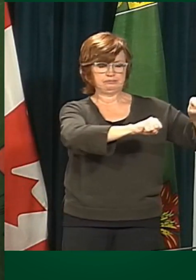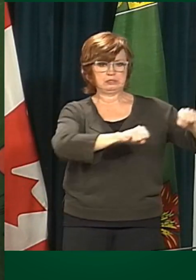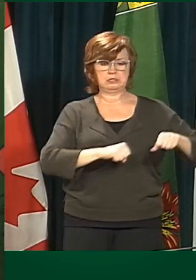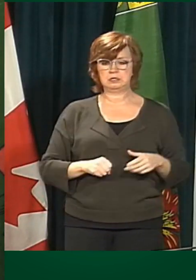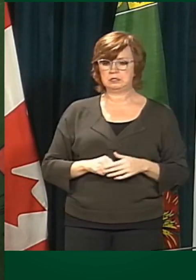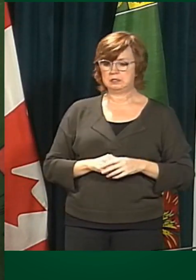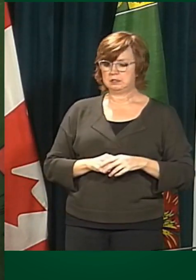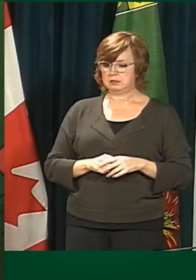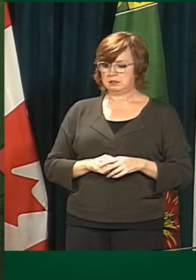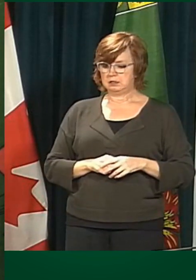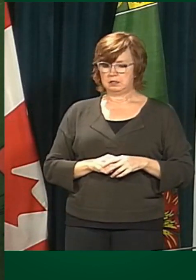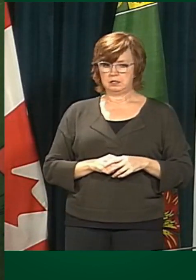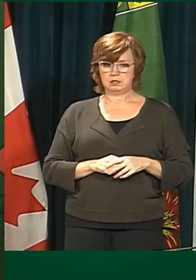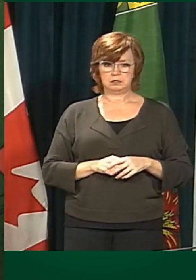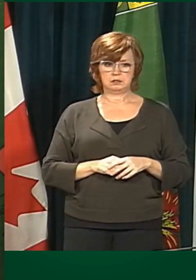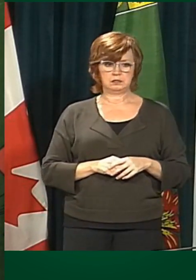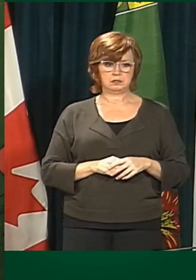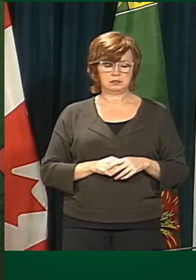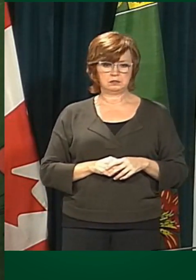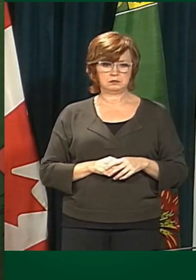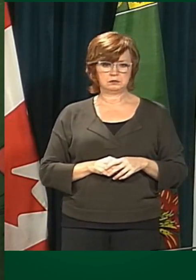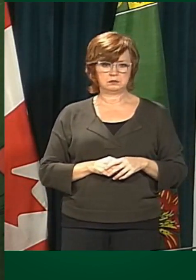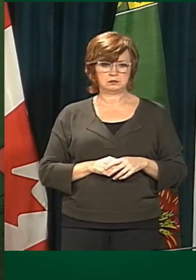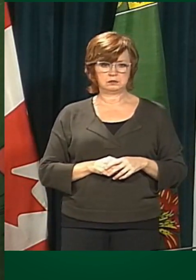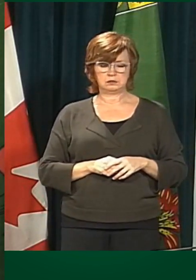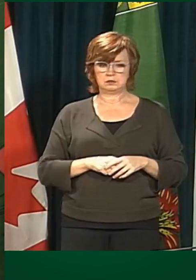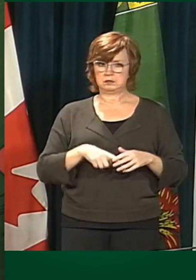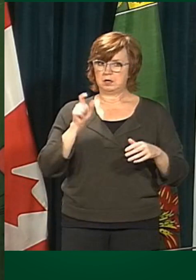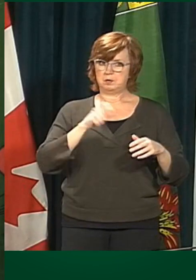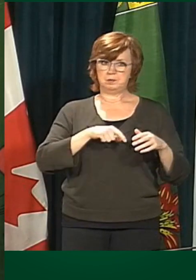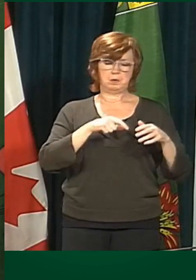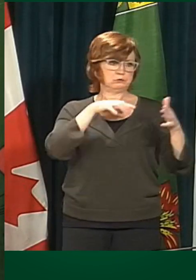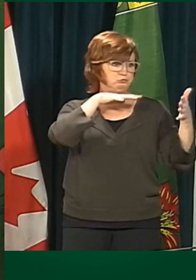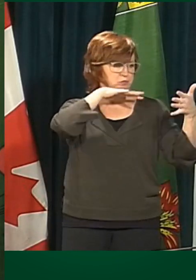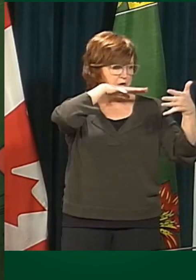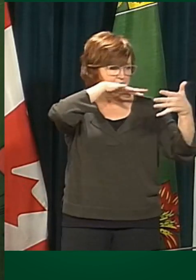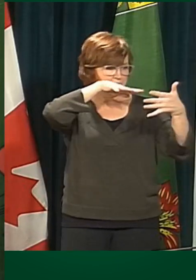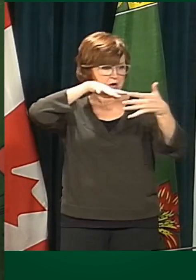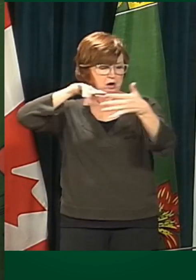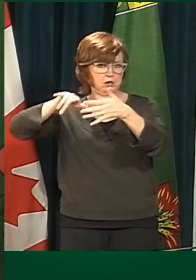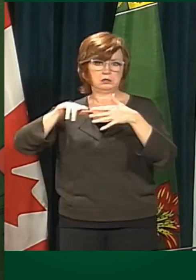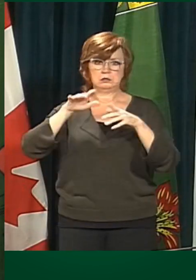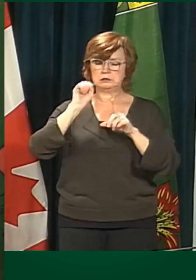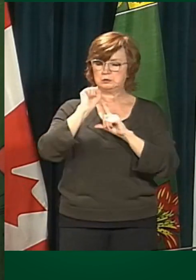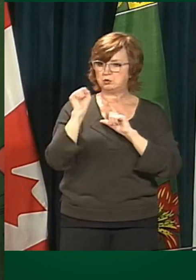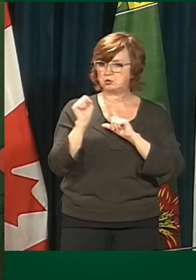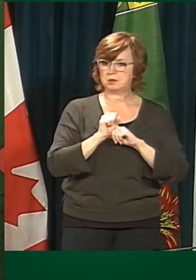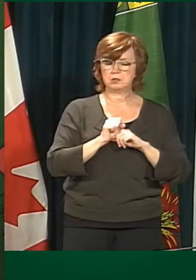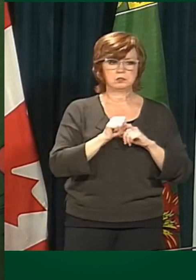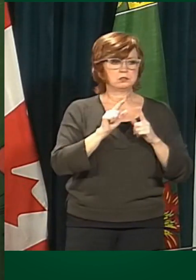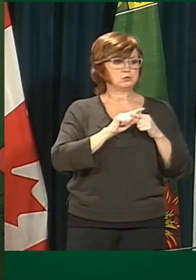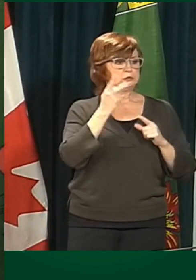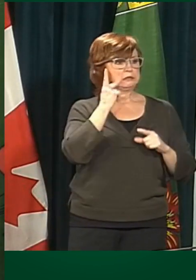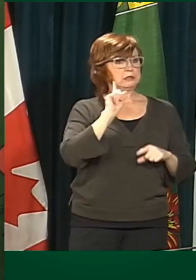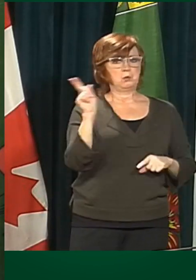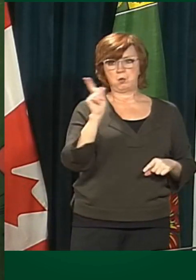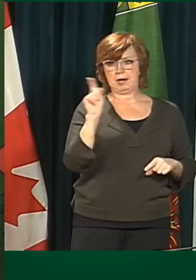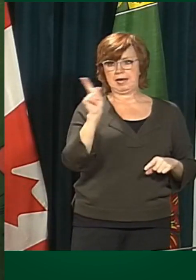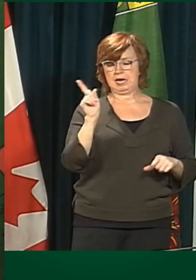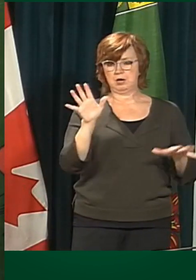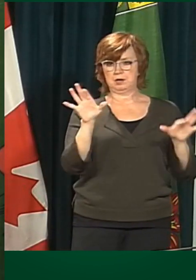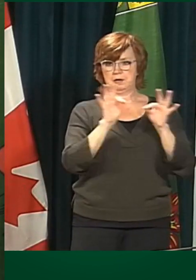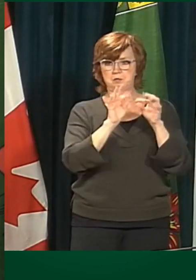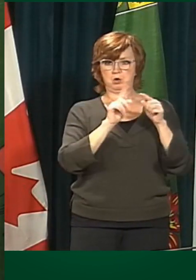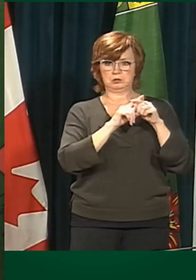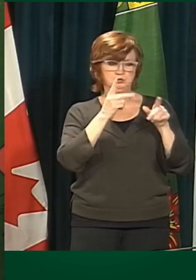move back, we will need to monitor where transmission is happening, keep learning about that. And that's where we may need to adjust how some of